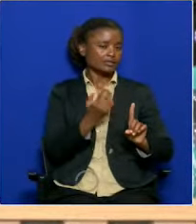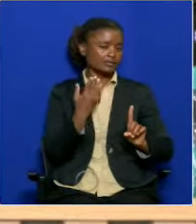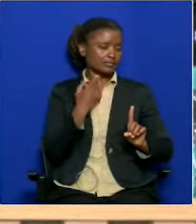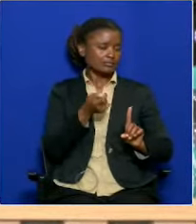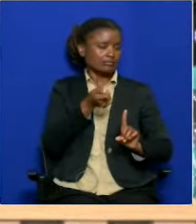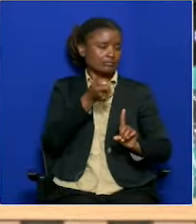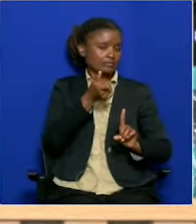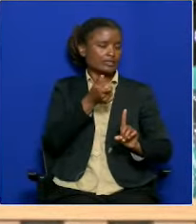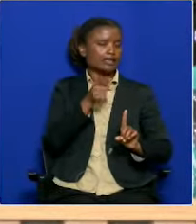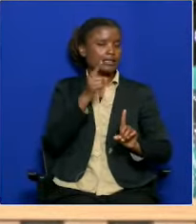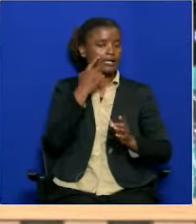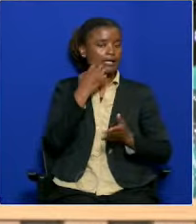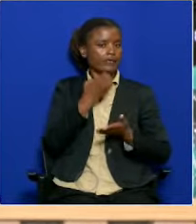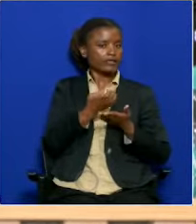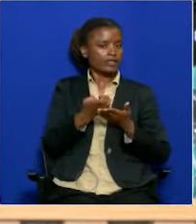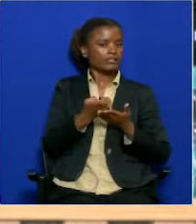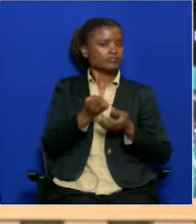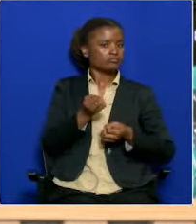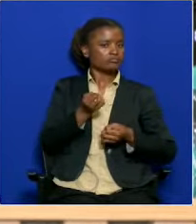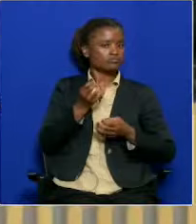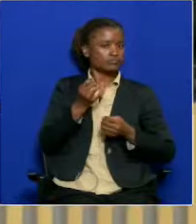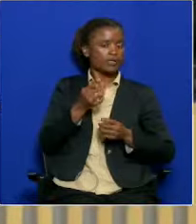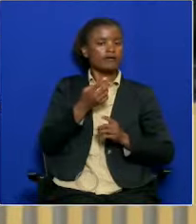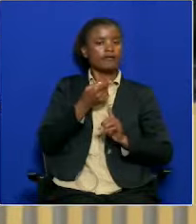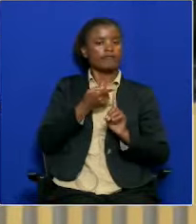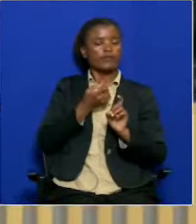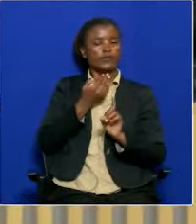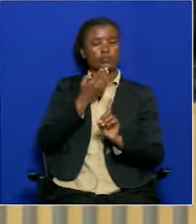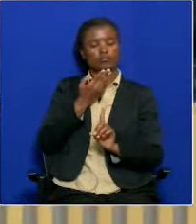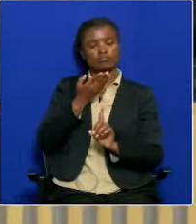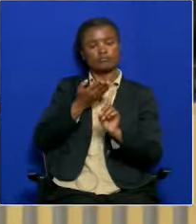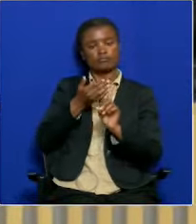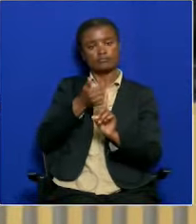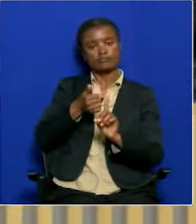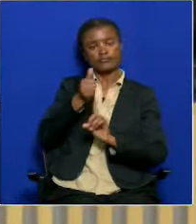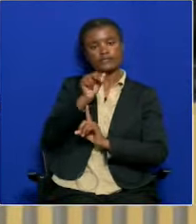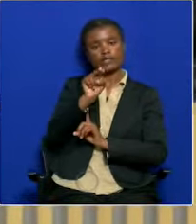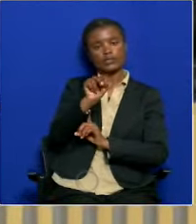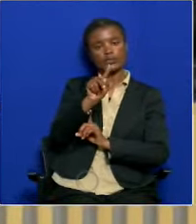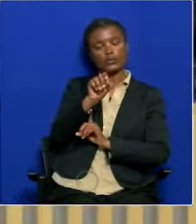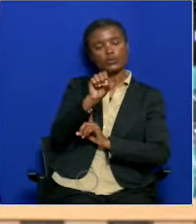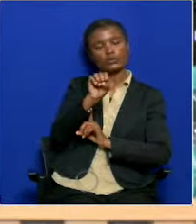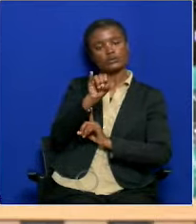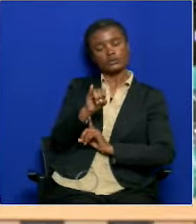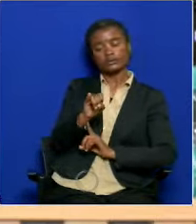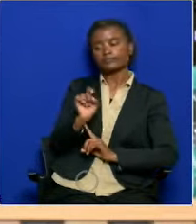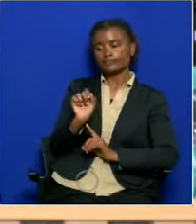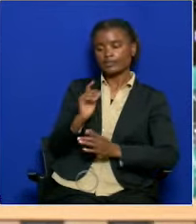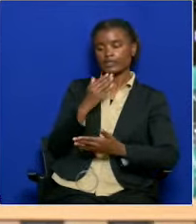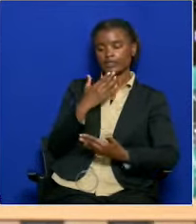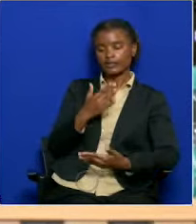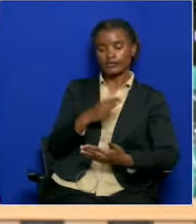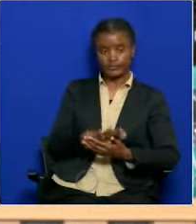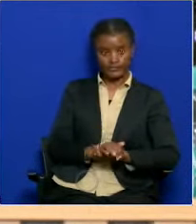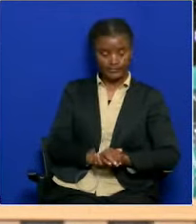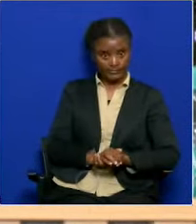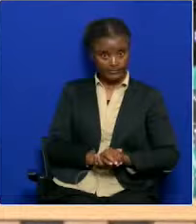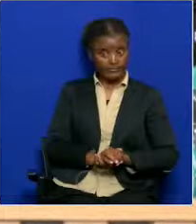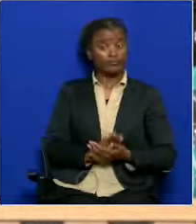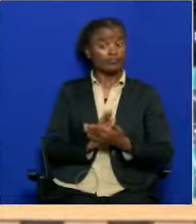of Sergeant Nkosi. Thank you, thank you. But General, do you see